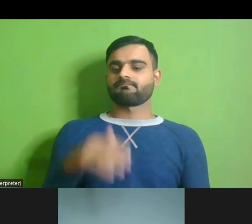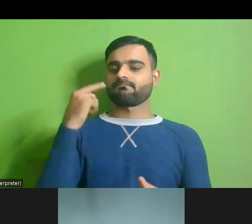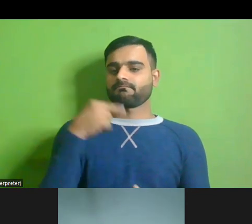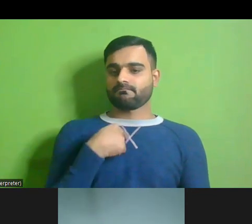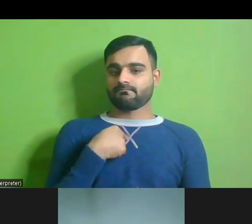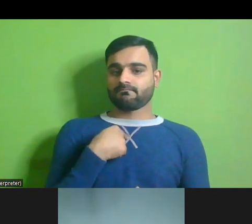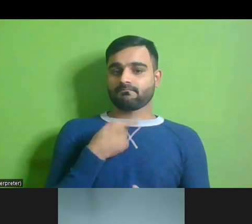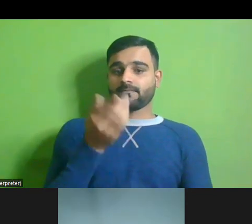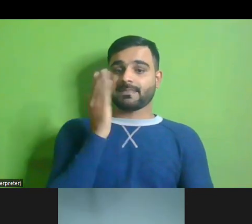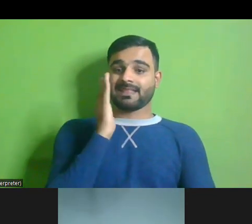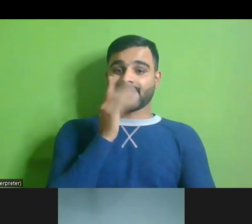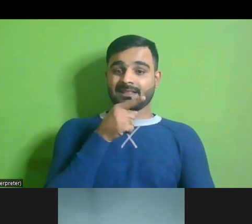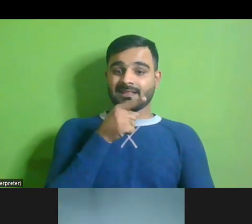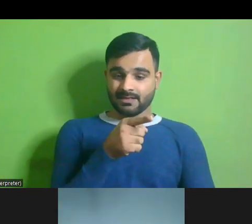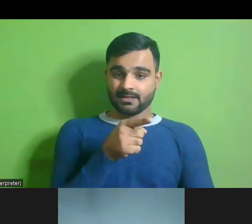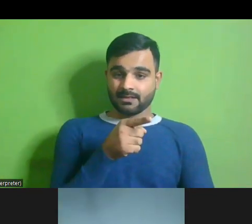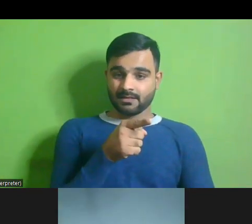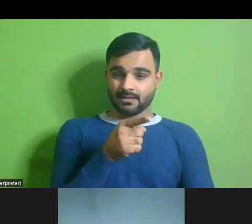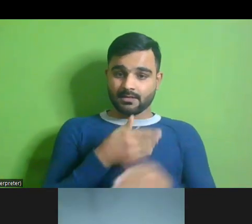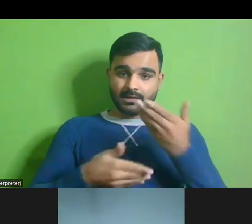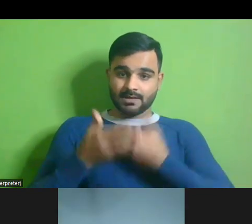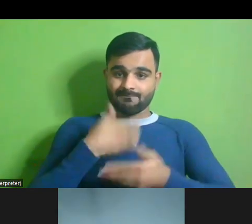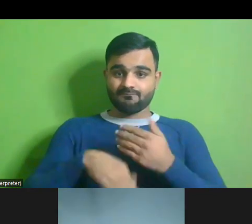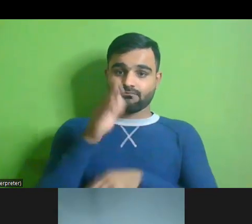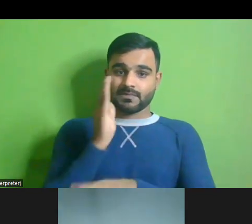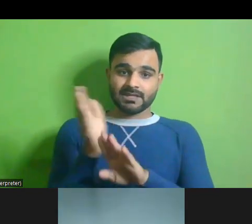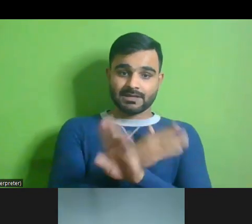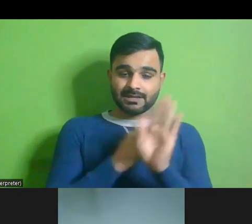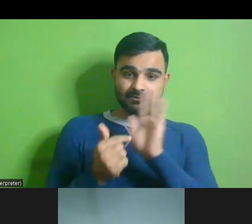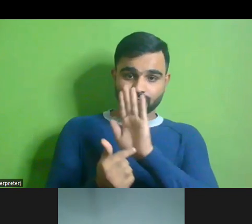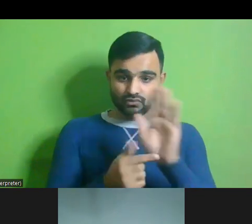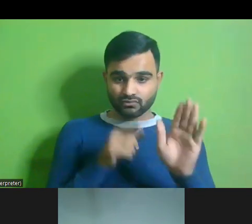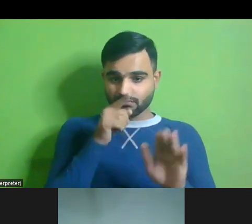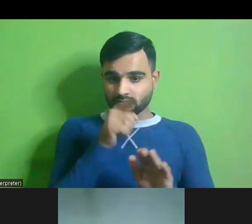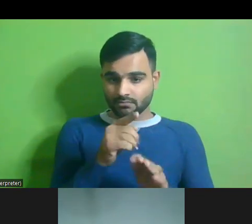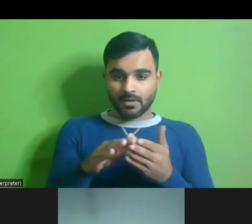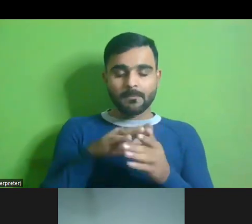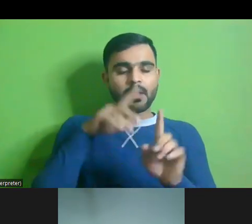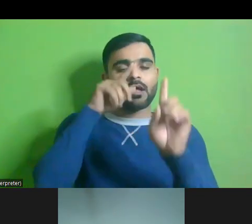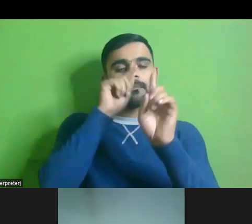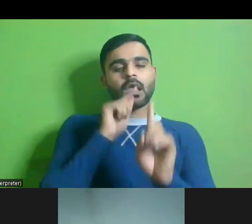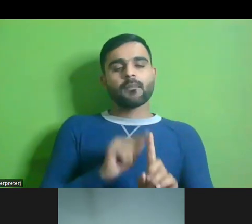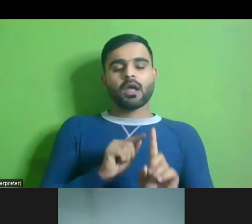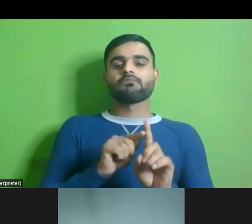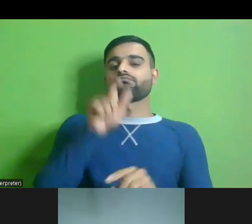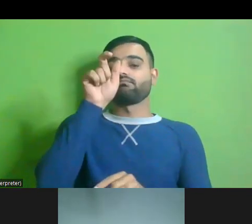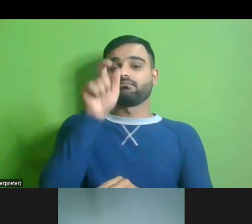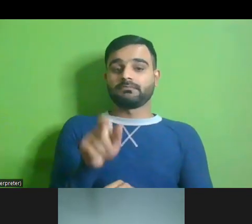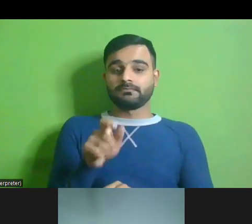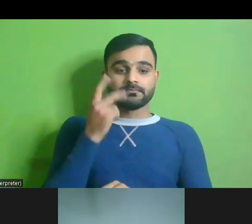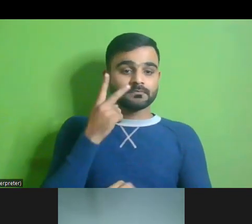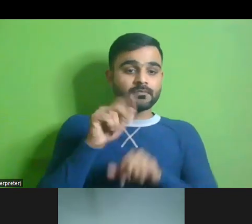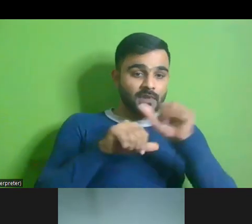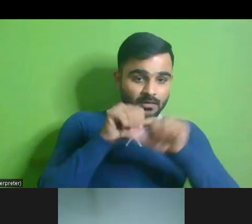from the lessons from the what presented just now. So that is the major question that it's a